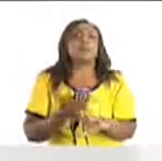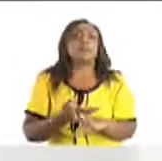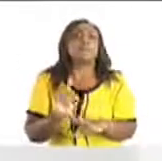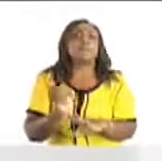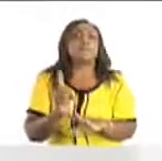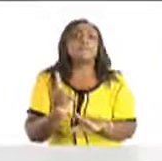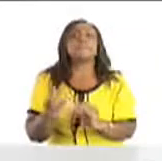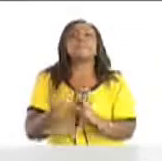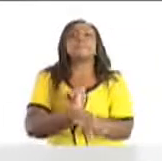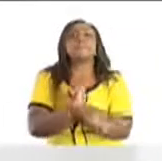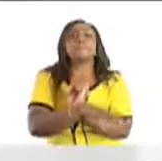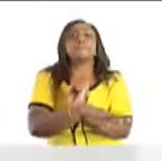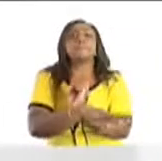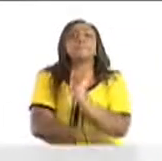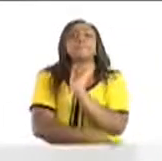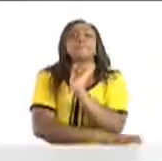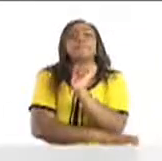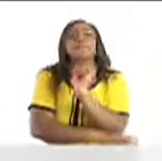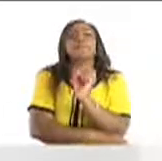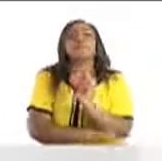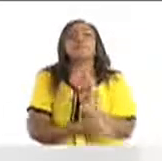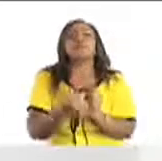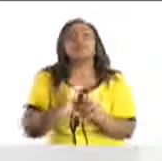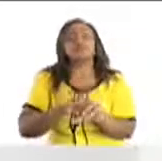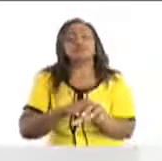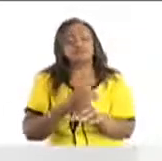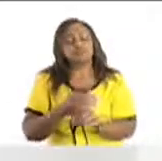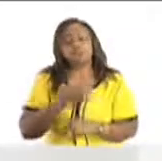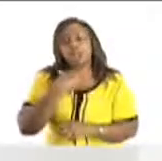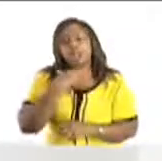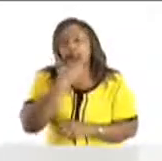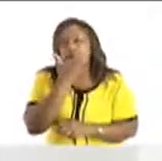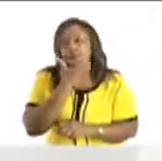and vegetables? We have the apples,